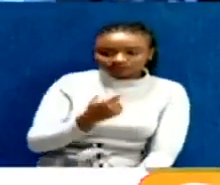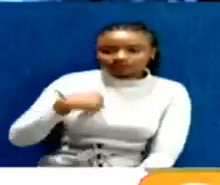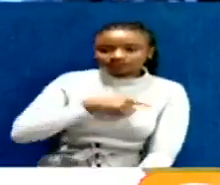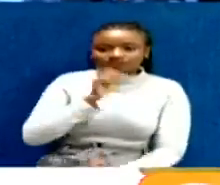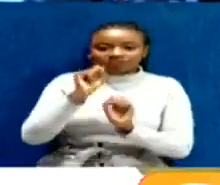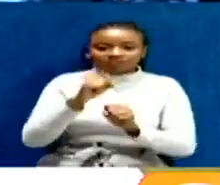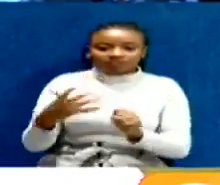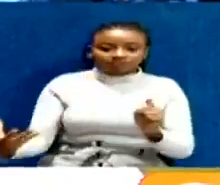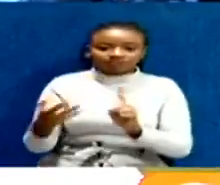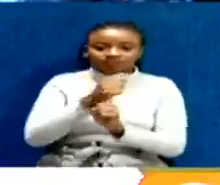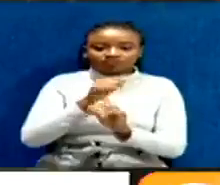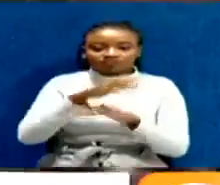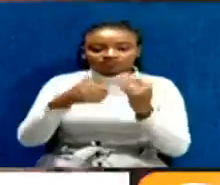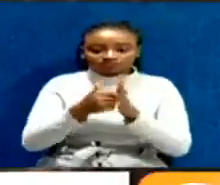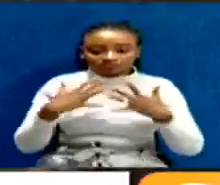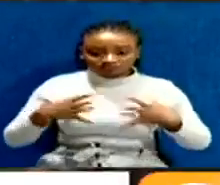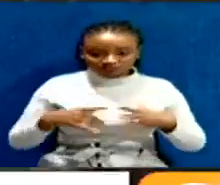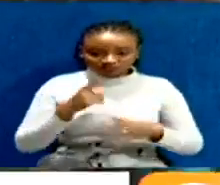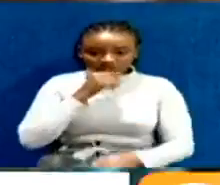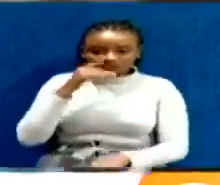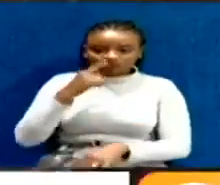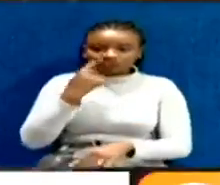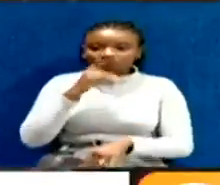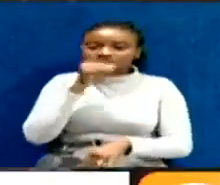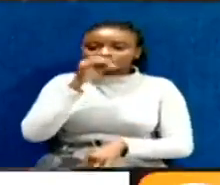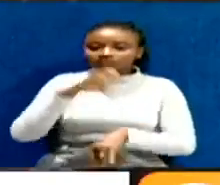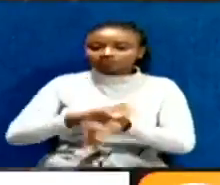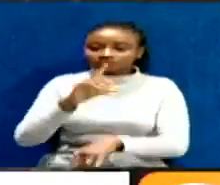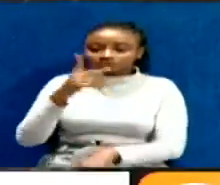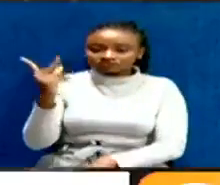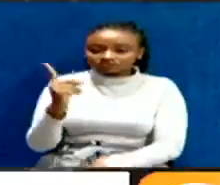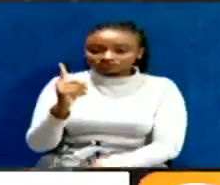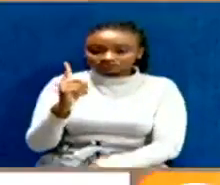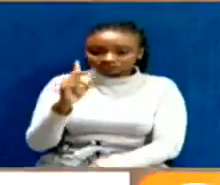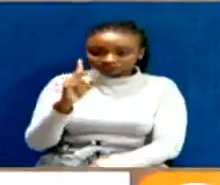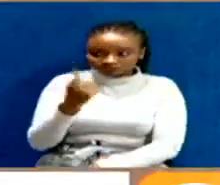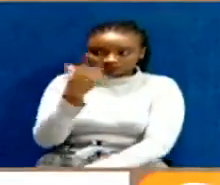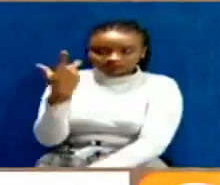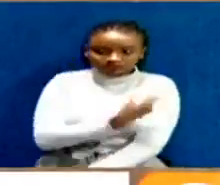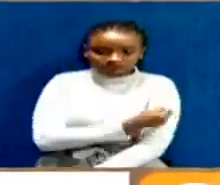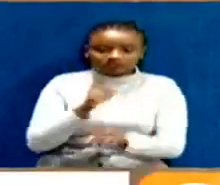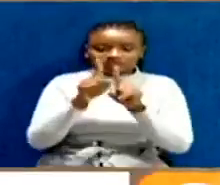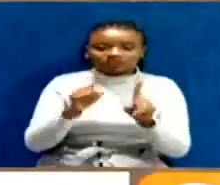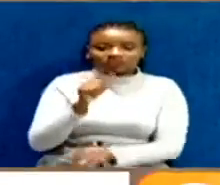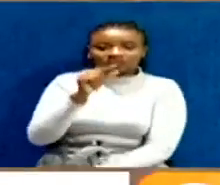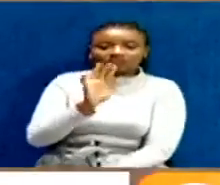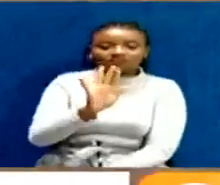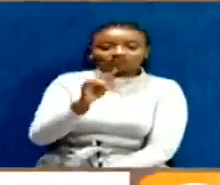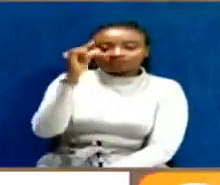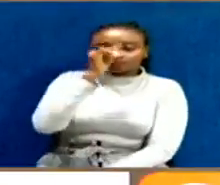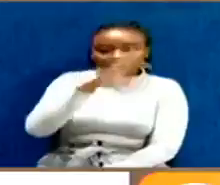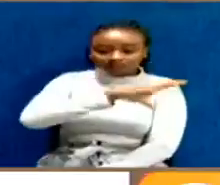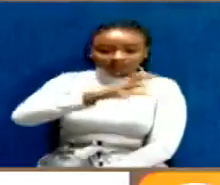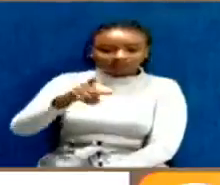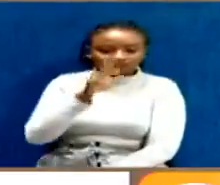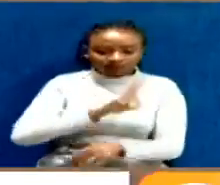tumefikia wote ambao walipewa dosi ya kwanza. Unlike other counties receiving additional doses of the vaccine, Garissa County is utilizing its initial share